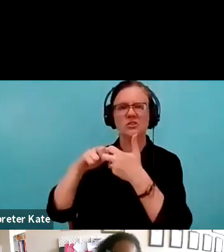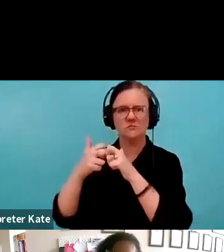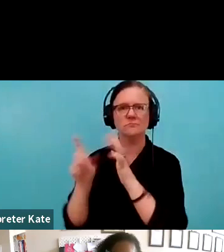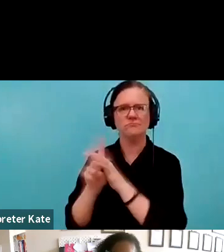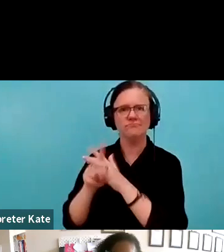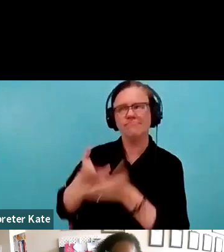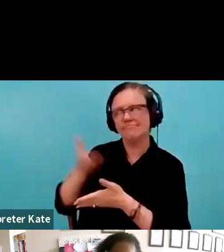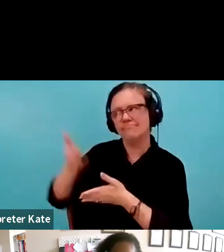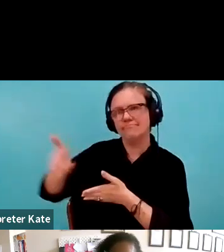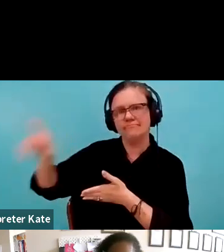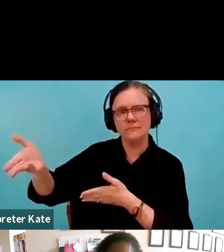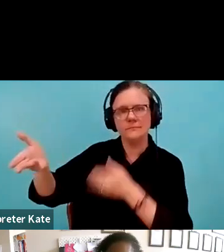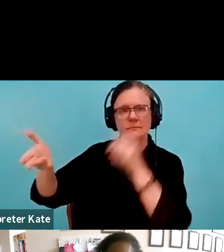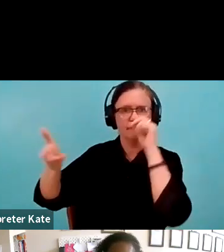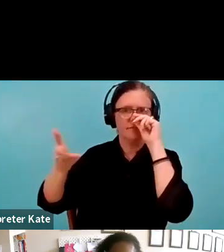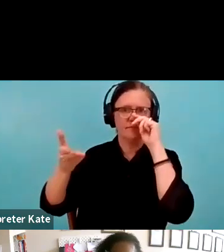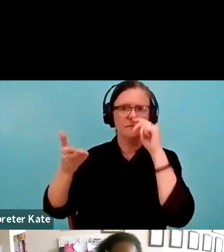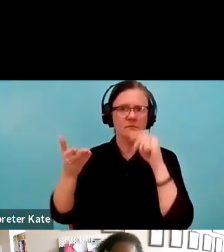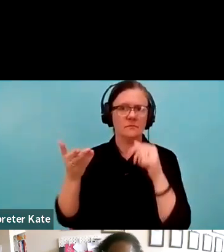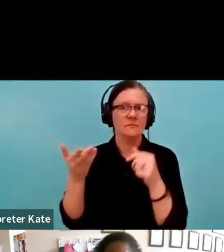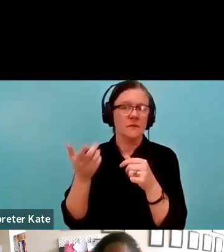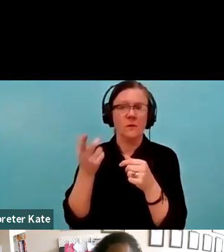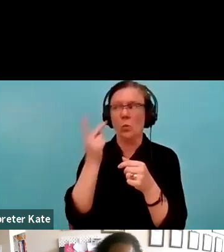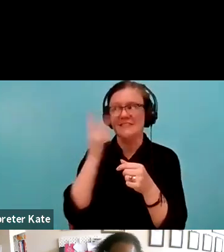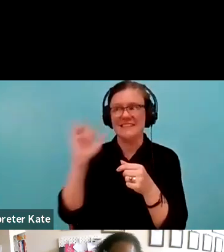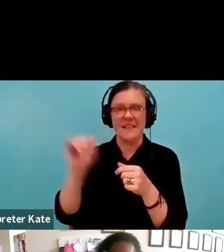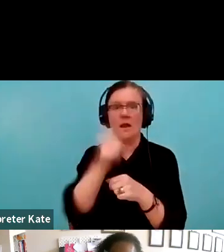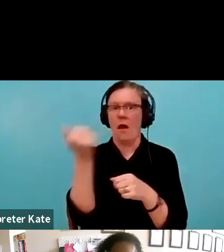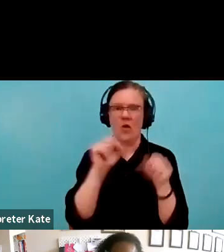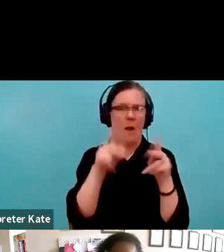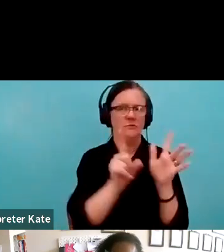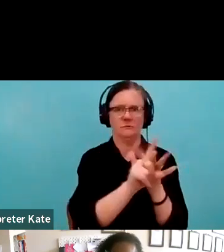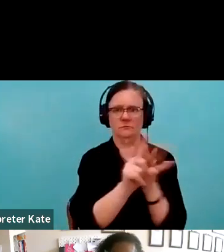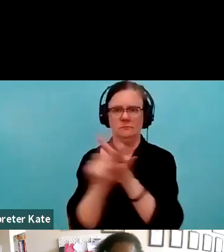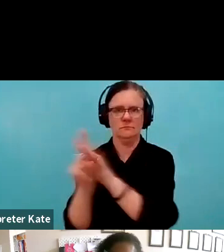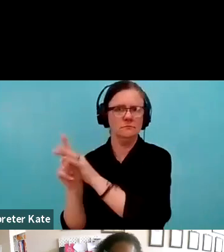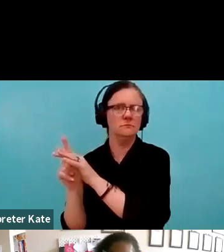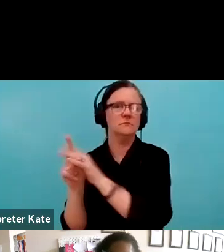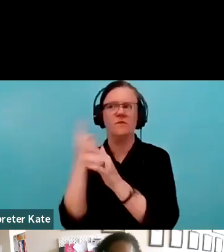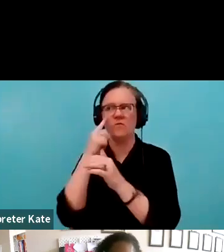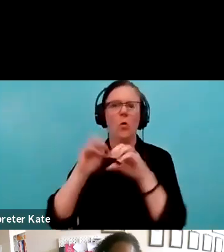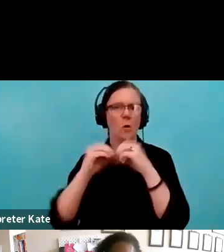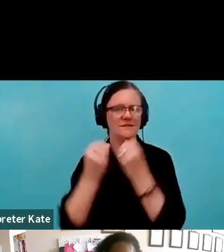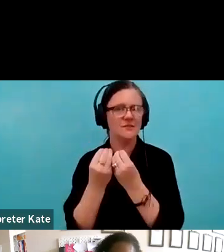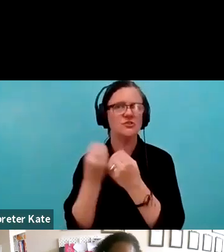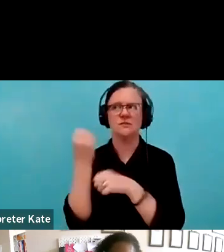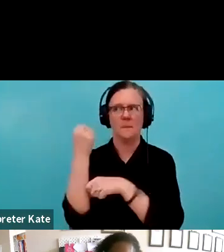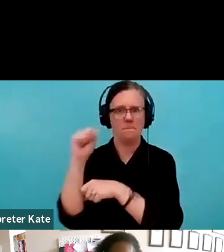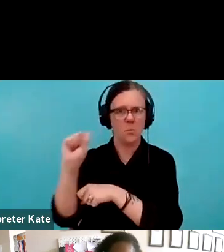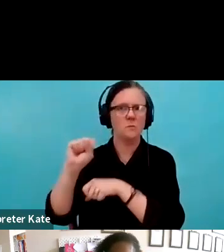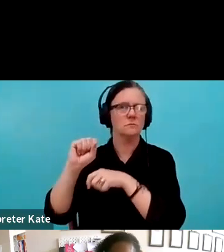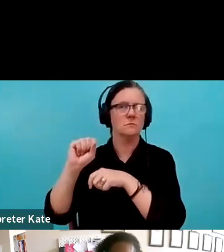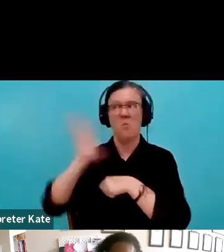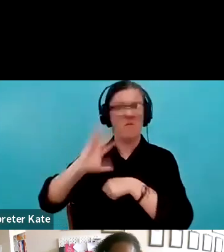And so we're really seeing that in various areas with organizations and movements that perhaps